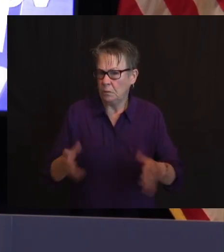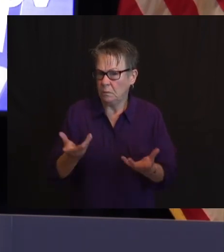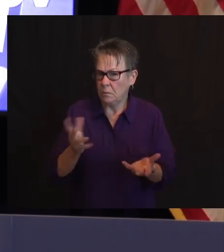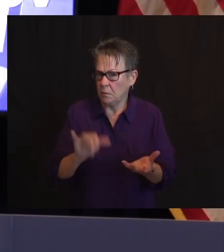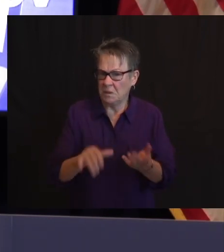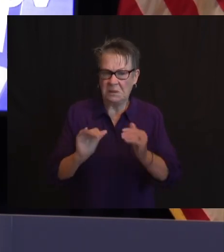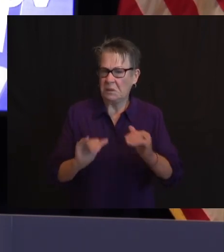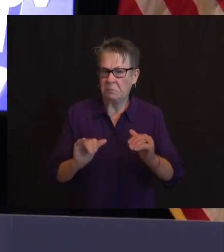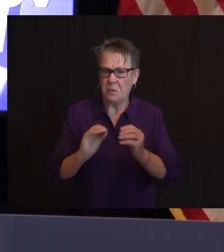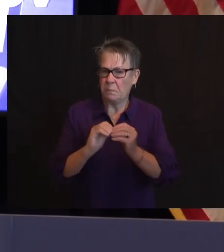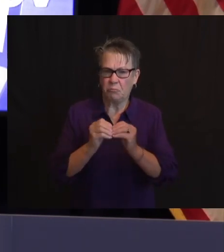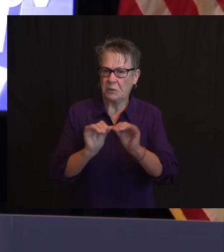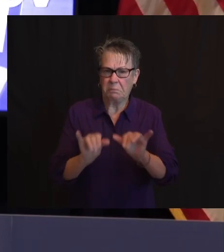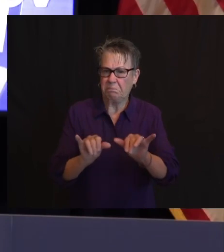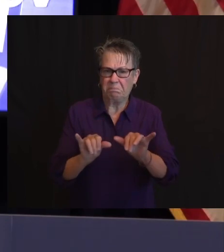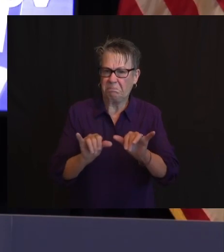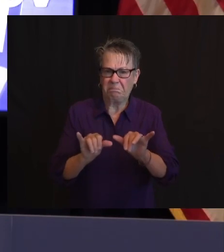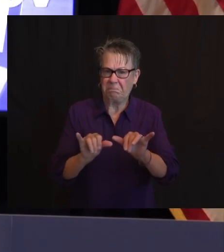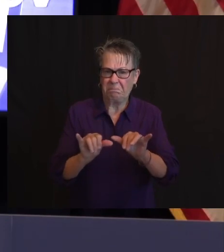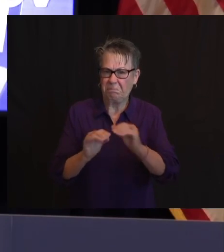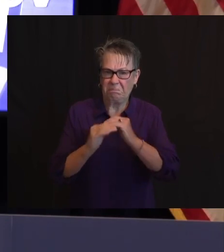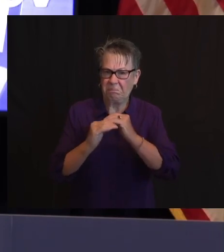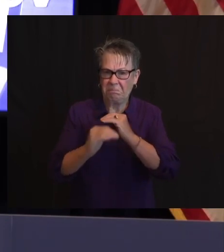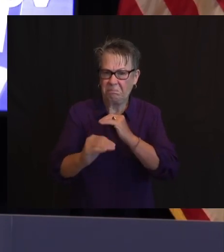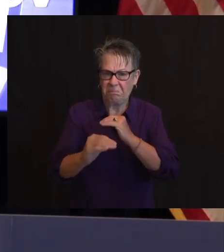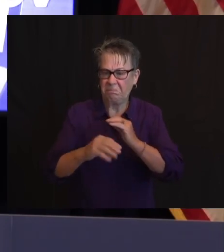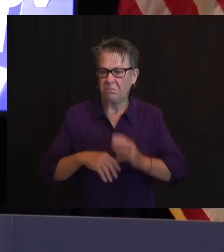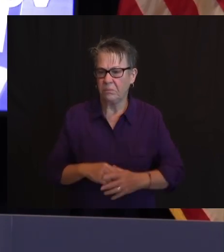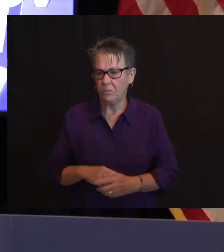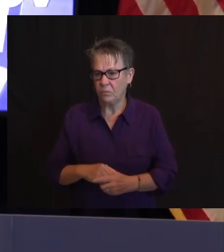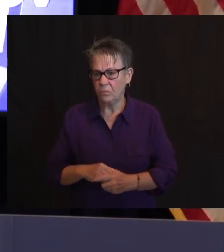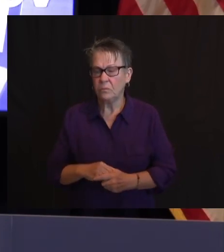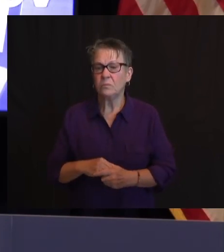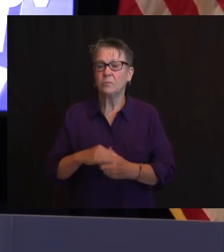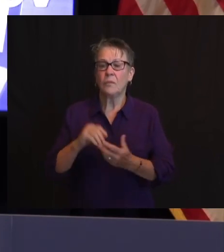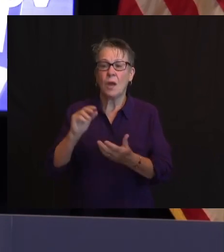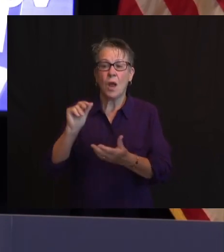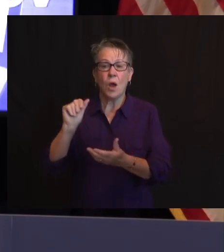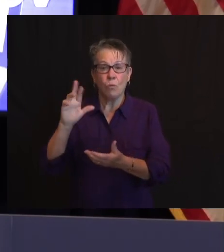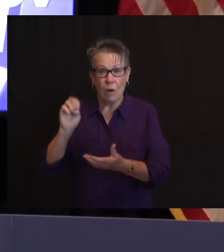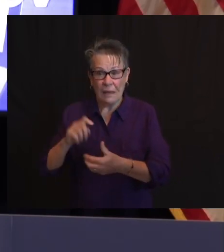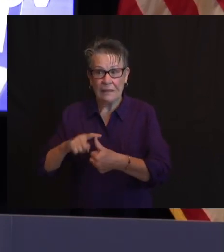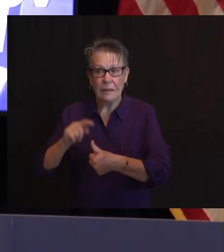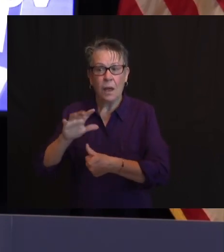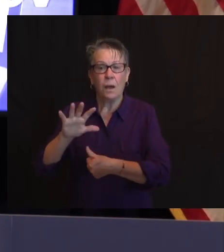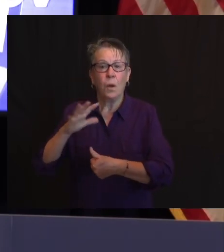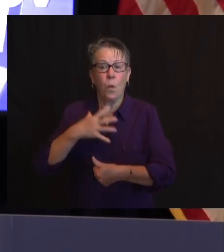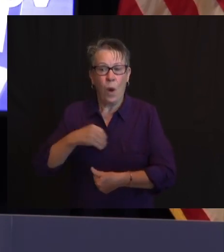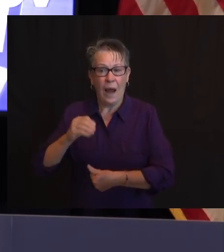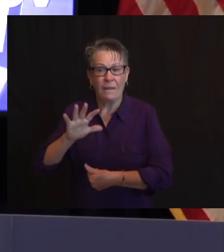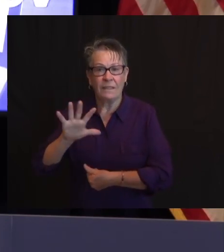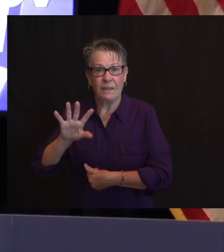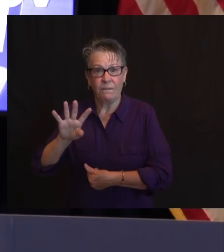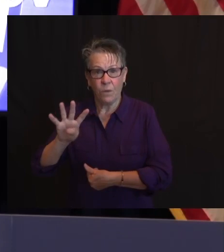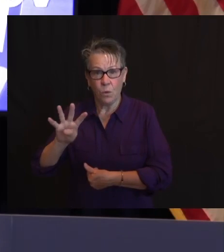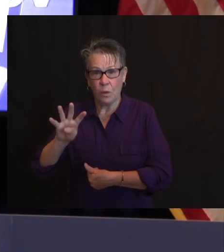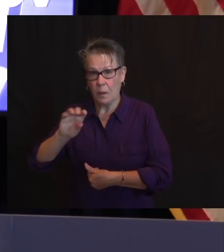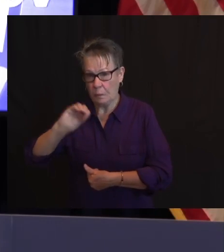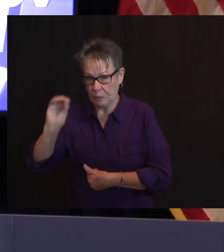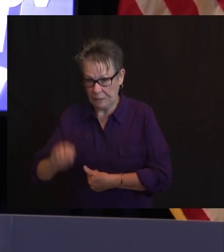breakdown by race and ethnicity is as follows: white 54.1%, black